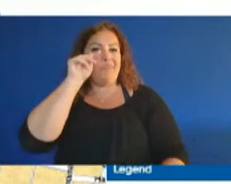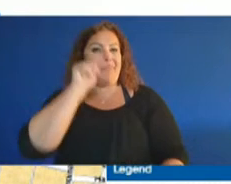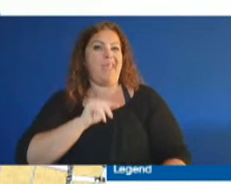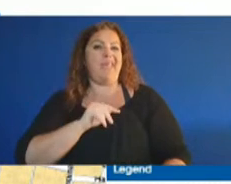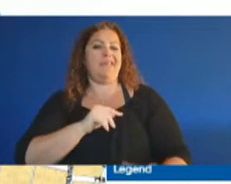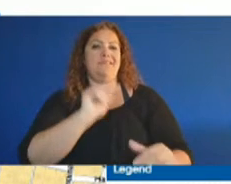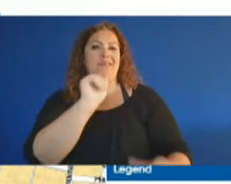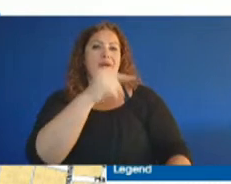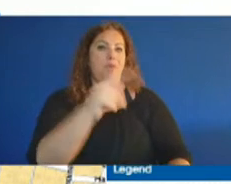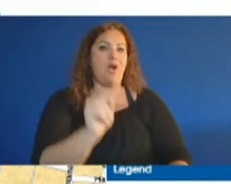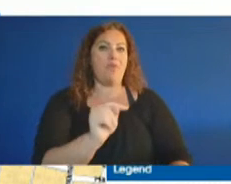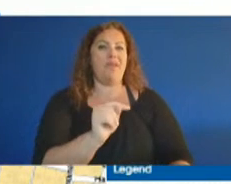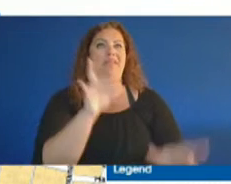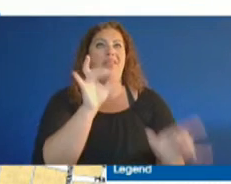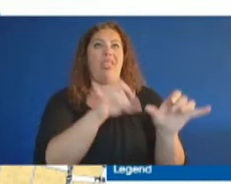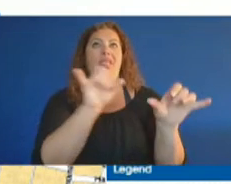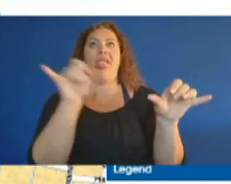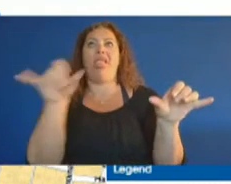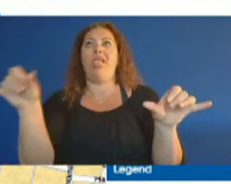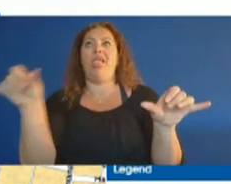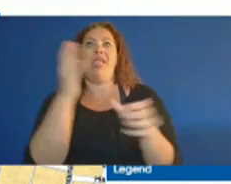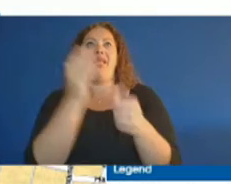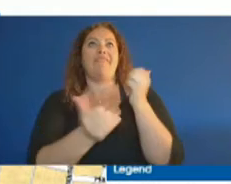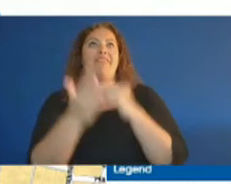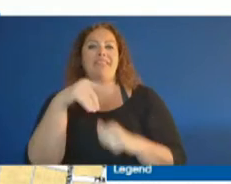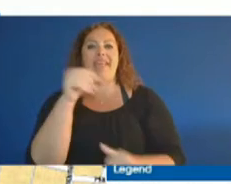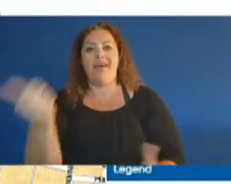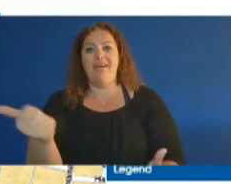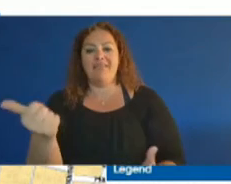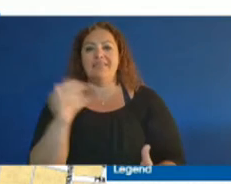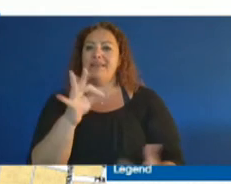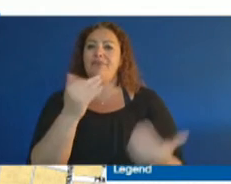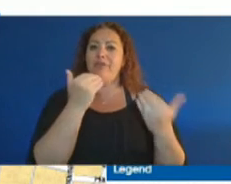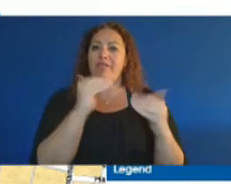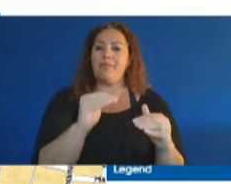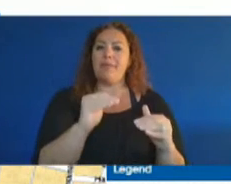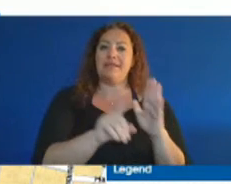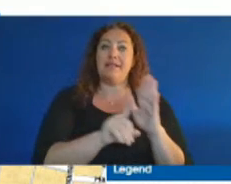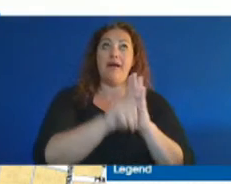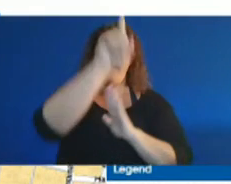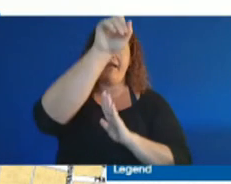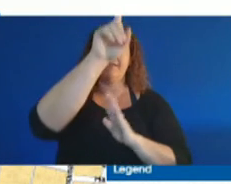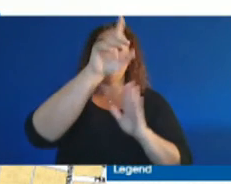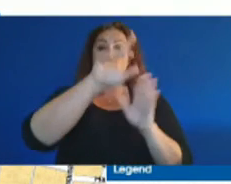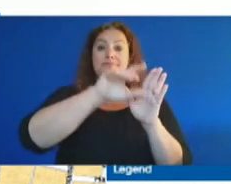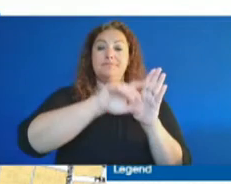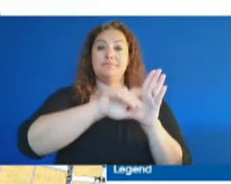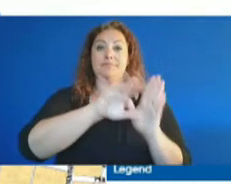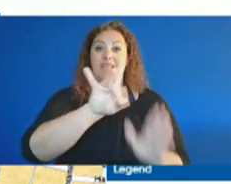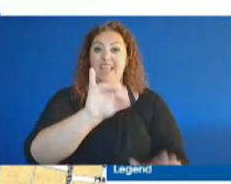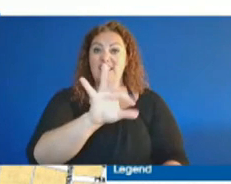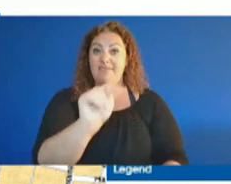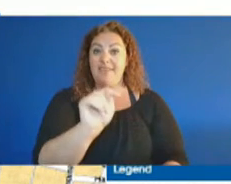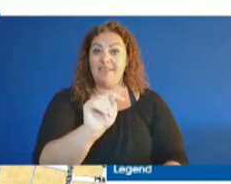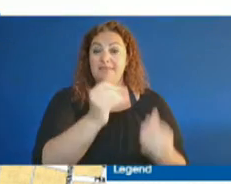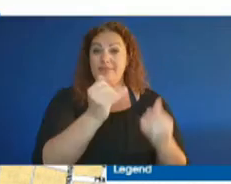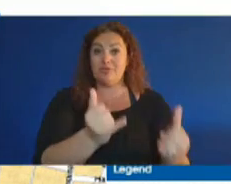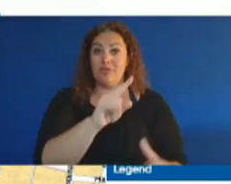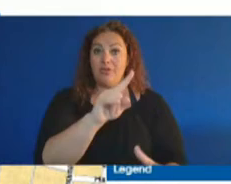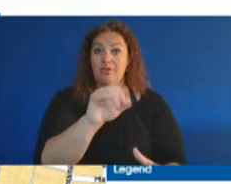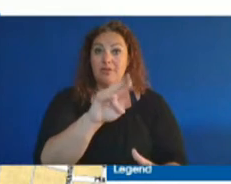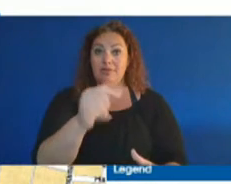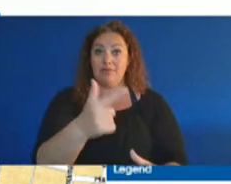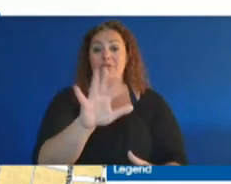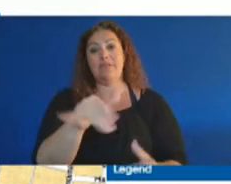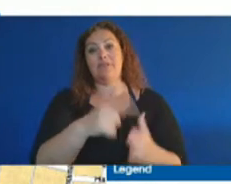built that looks like everything else uh if we are limited to the height um of 80 ft under the current zoning that's what we'll get